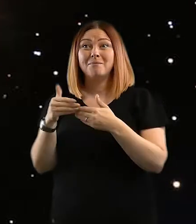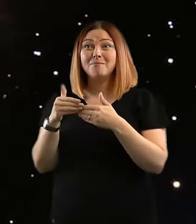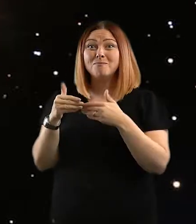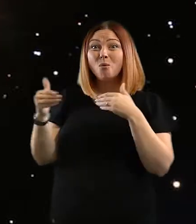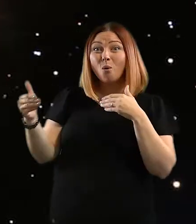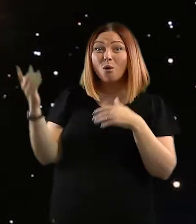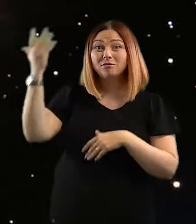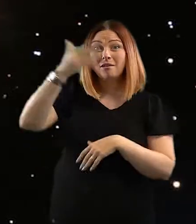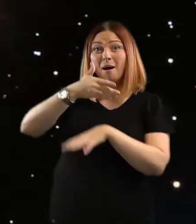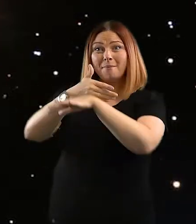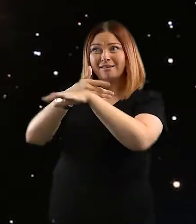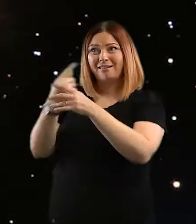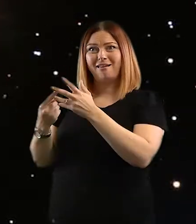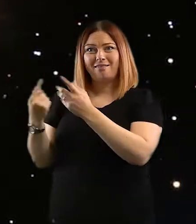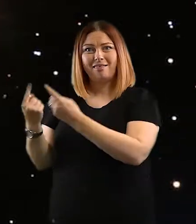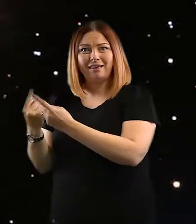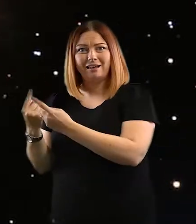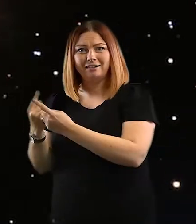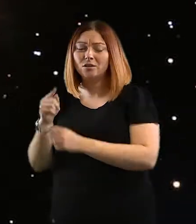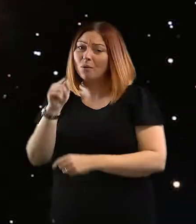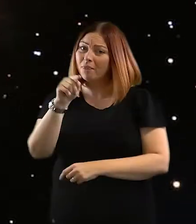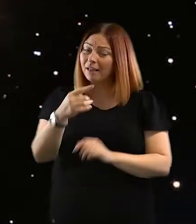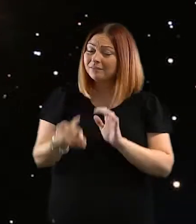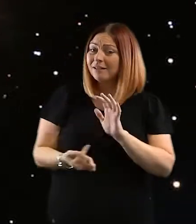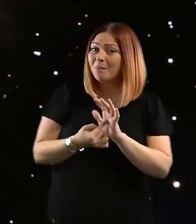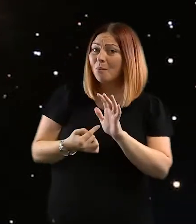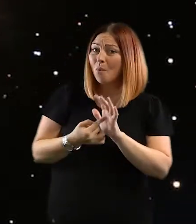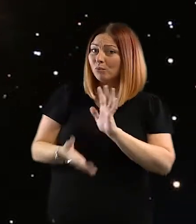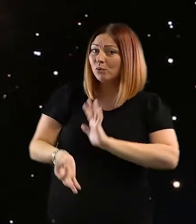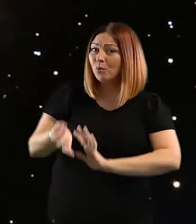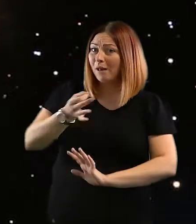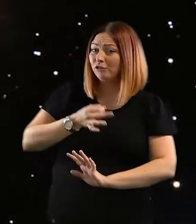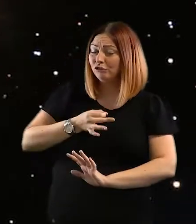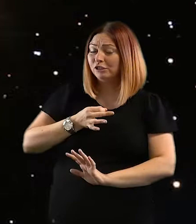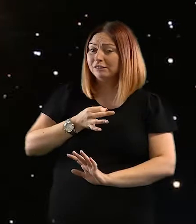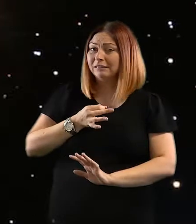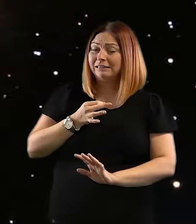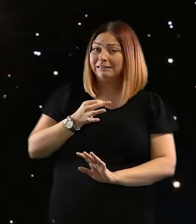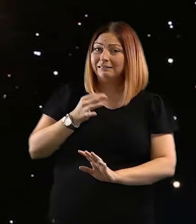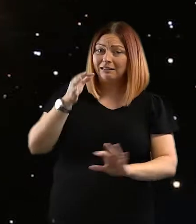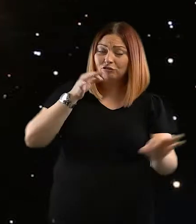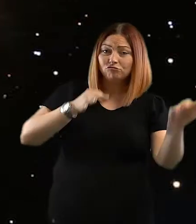stars and so on. So it's a very important question in astronomy and in science as a whole.